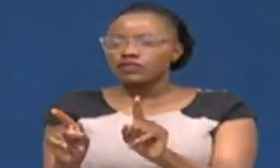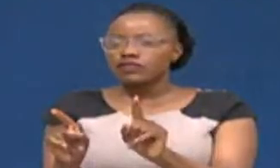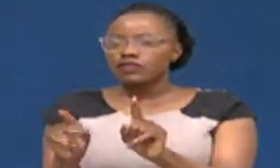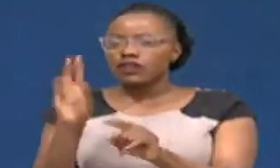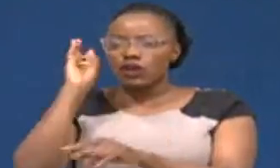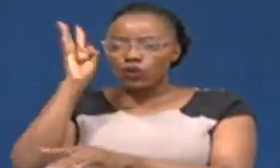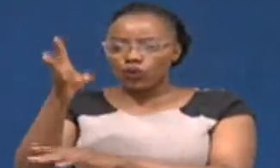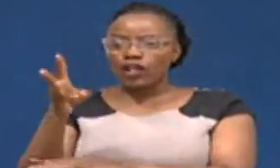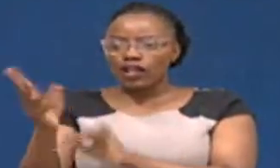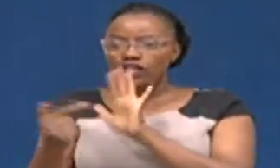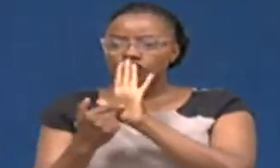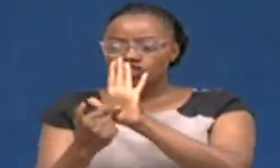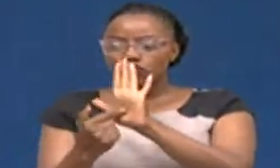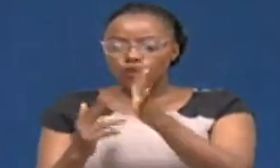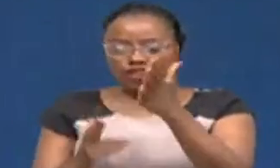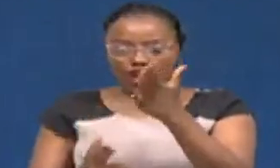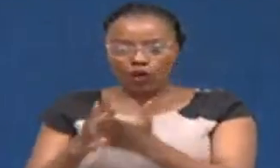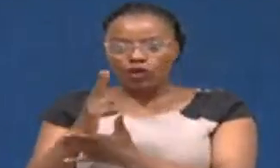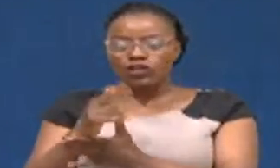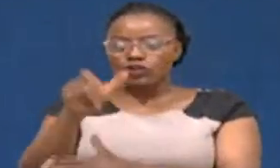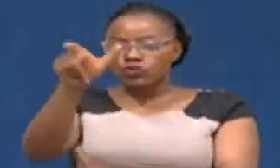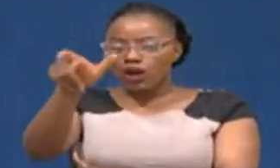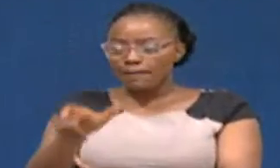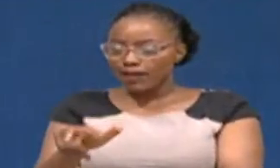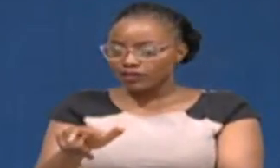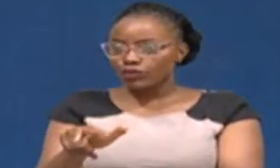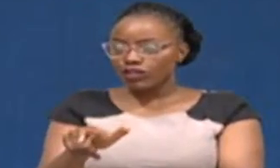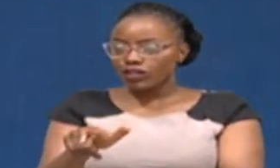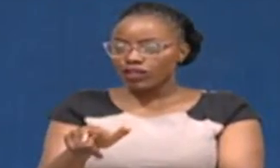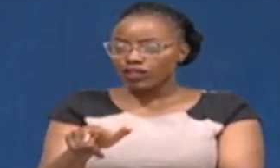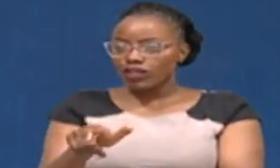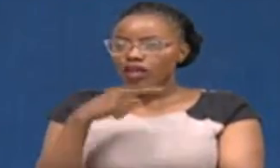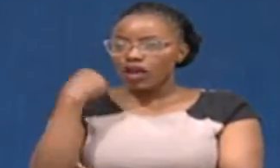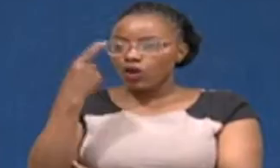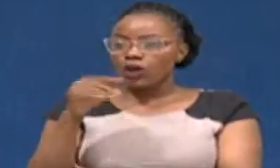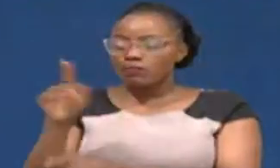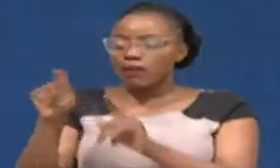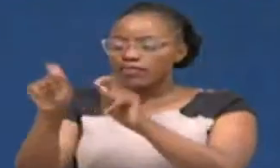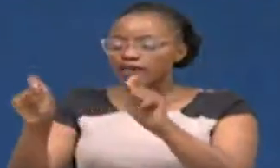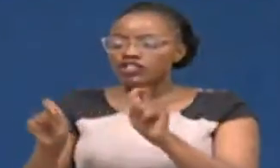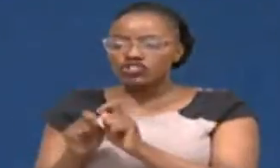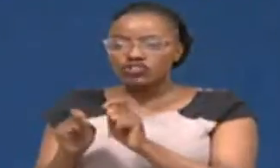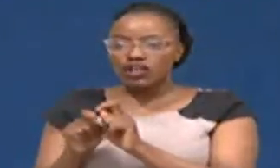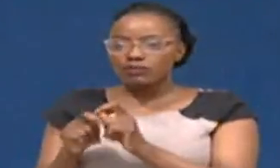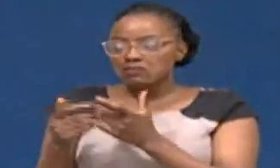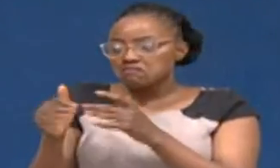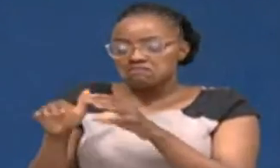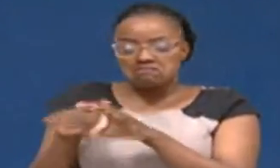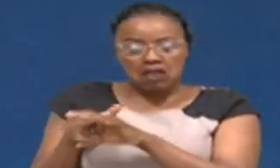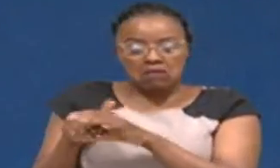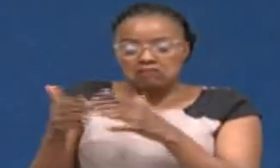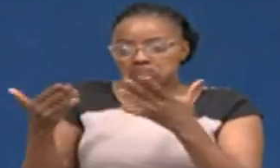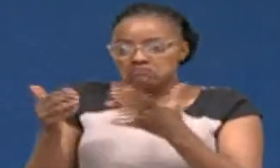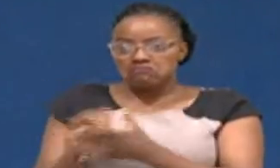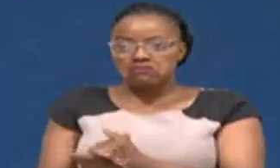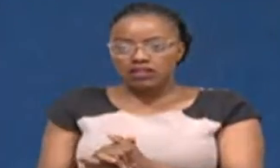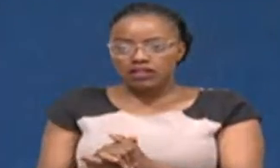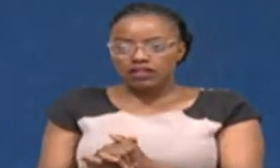they were going to show their loyalty to someone who is their tribesman, you know?